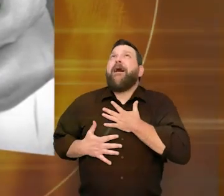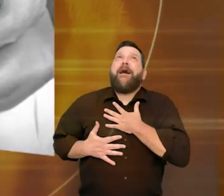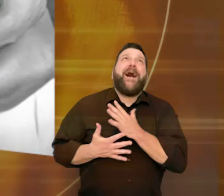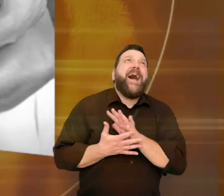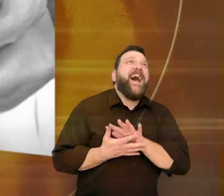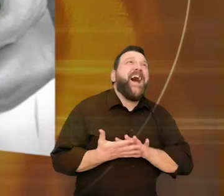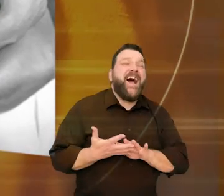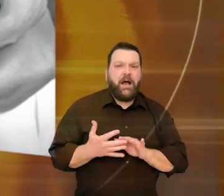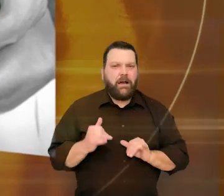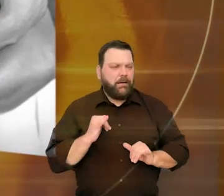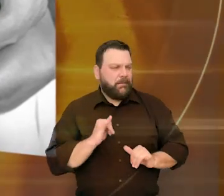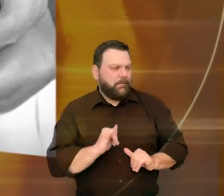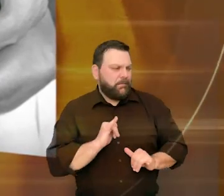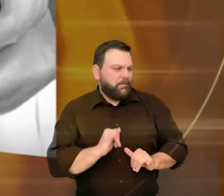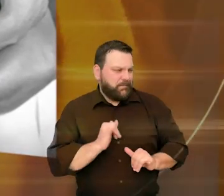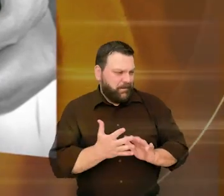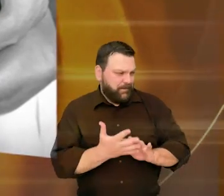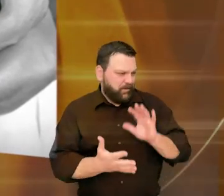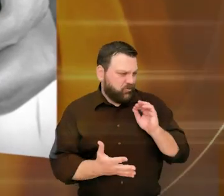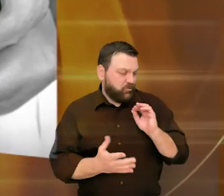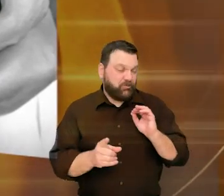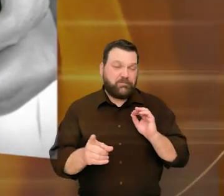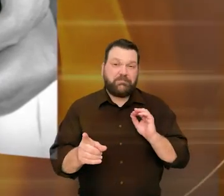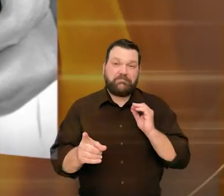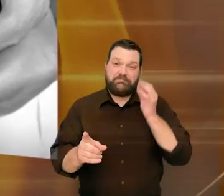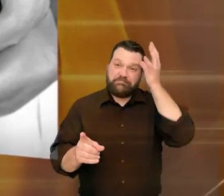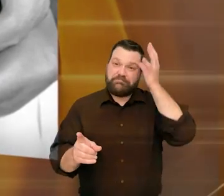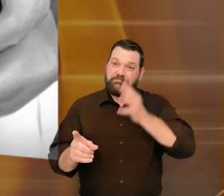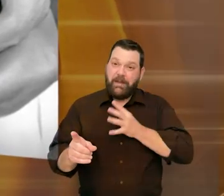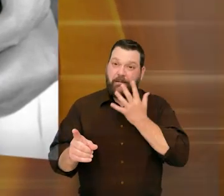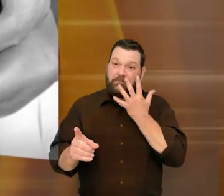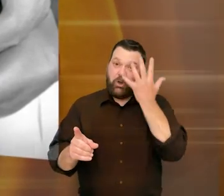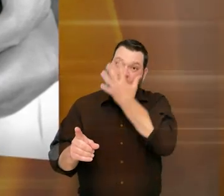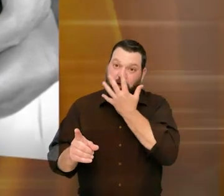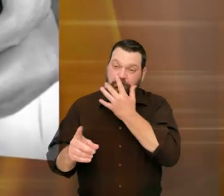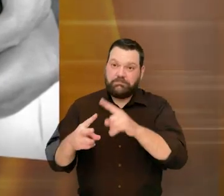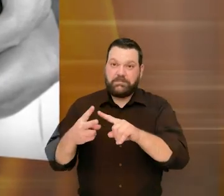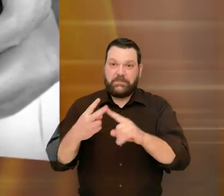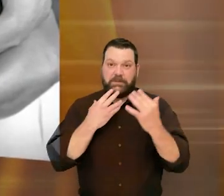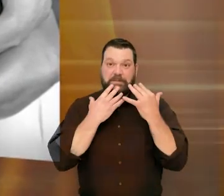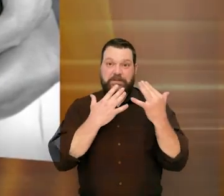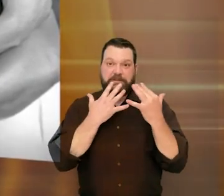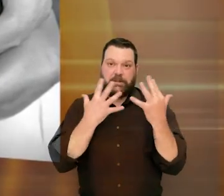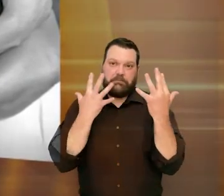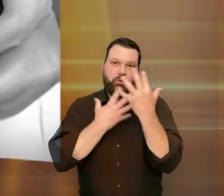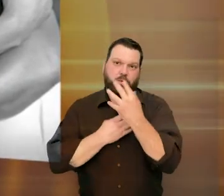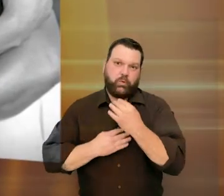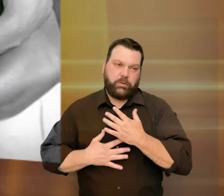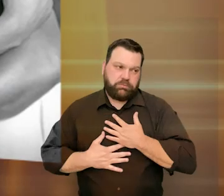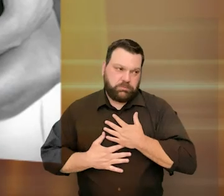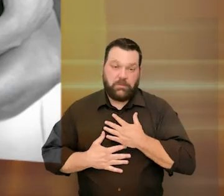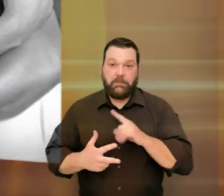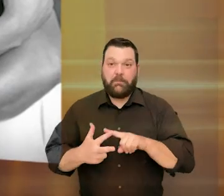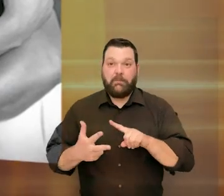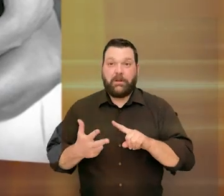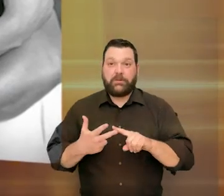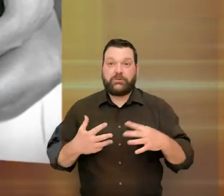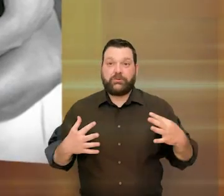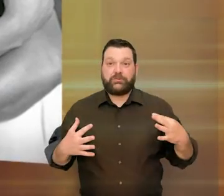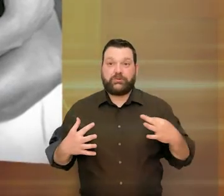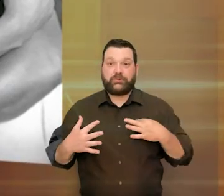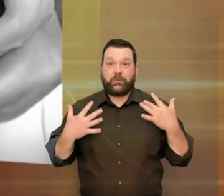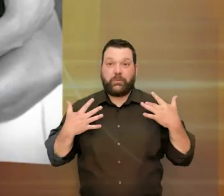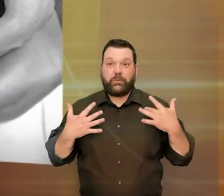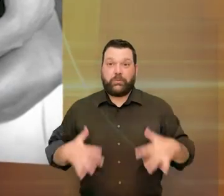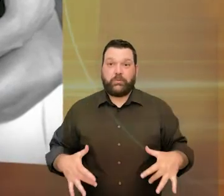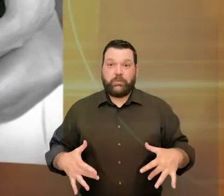about him all the way home, from which I learned a useful equation. Good-looking guy plus sonorous